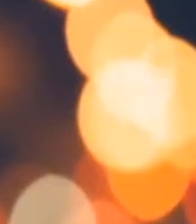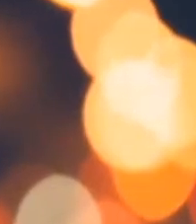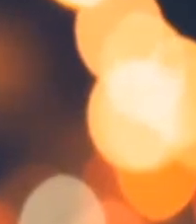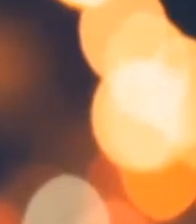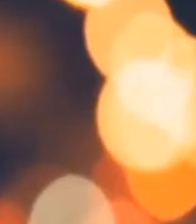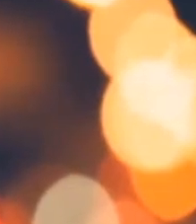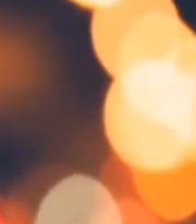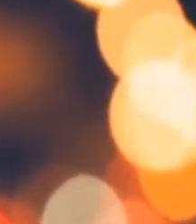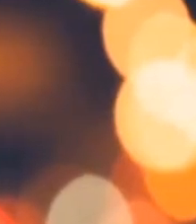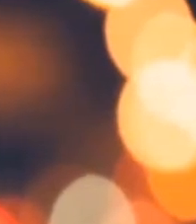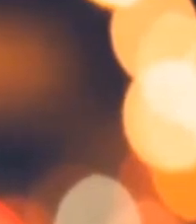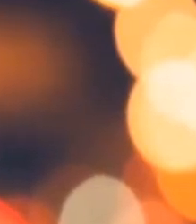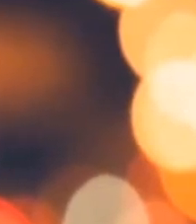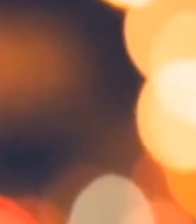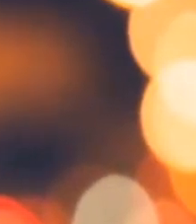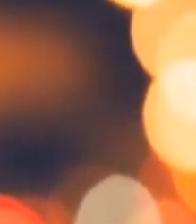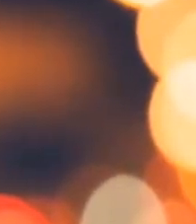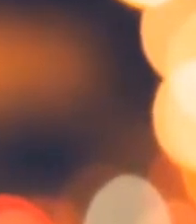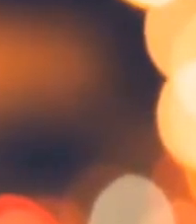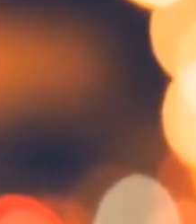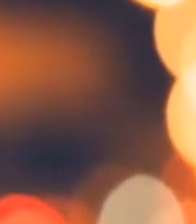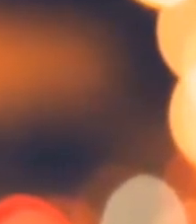TV.